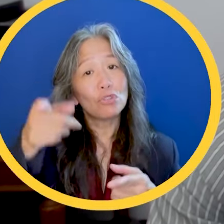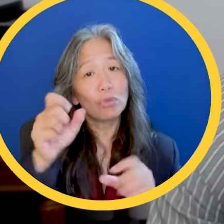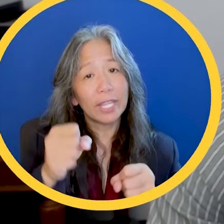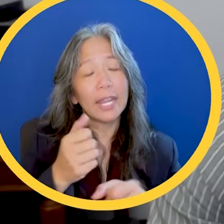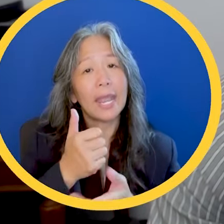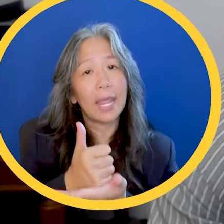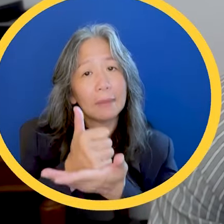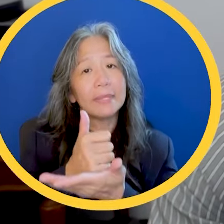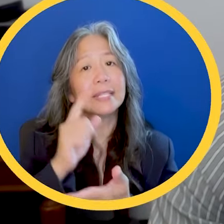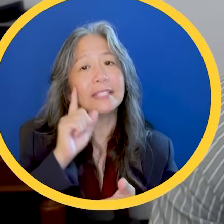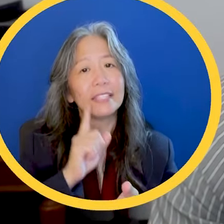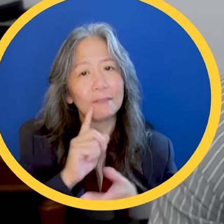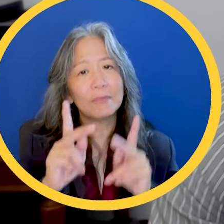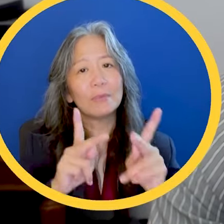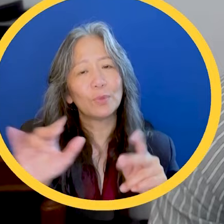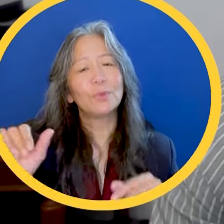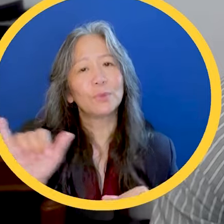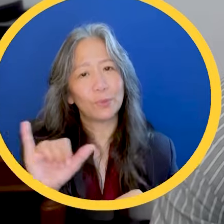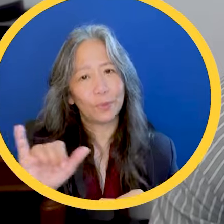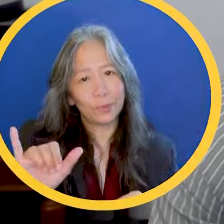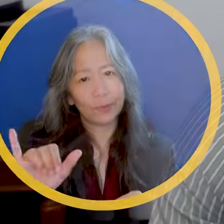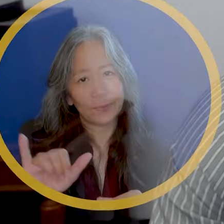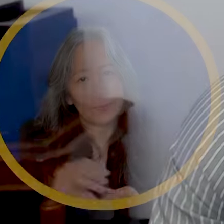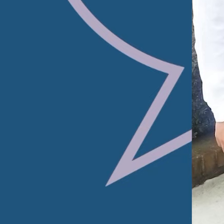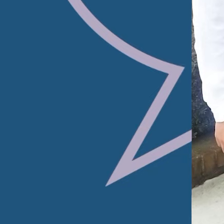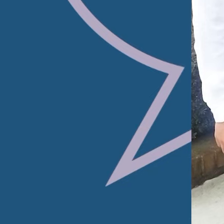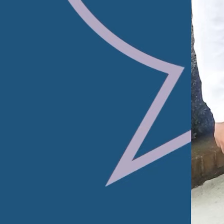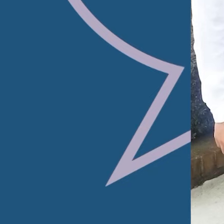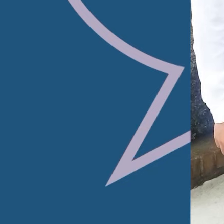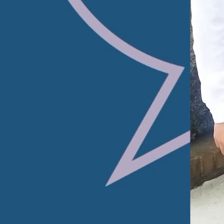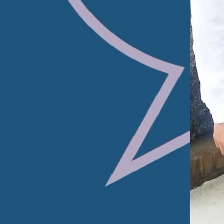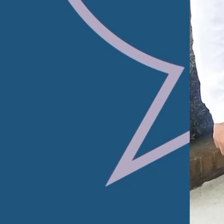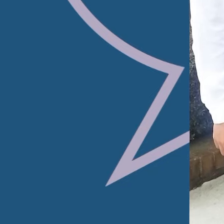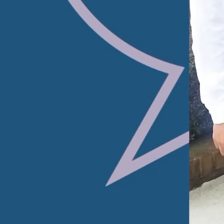Because maybe in the future you can help deaf people too.